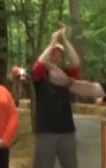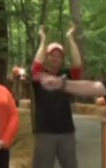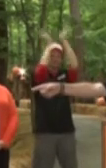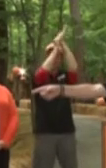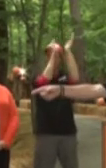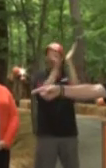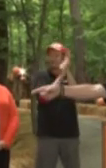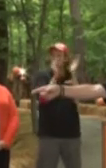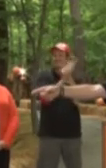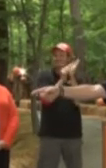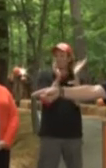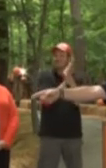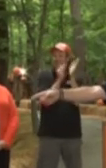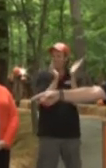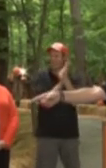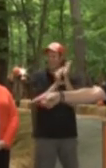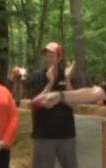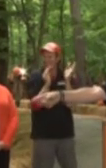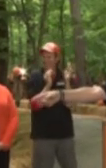community.